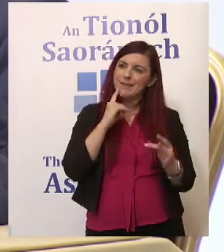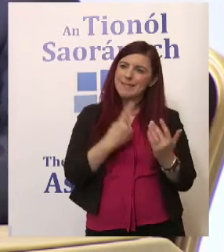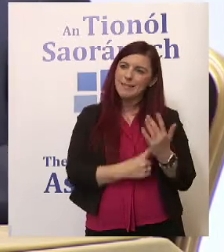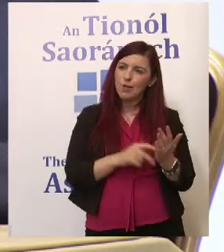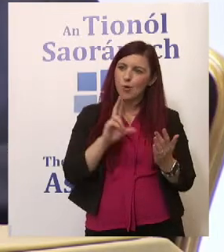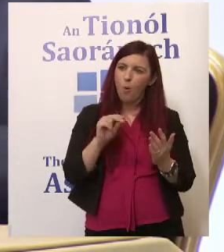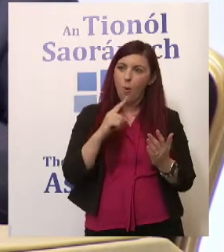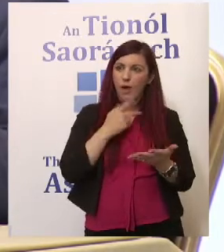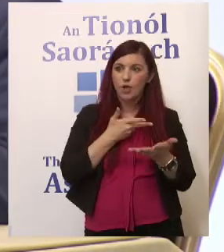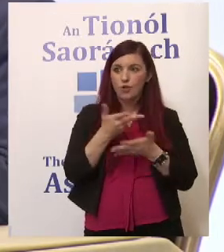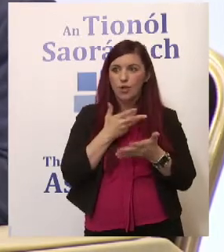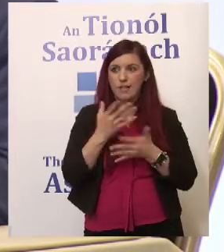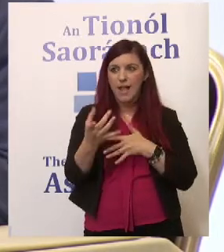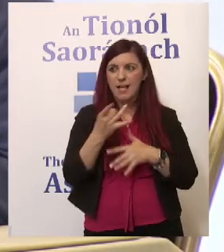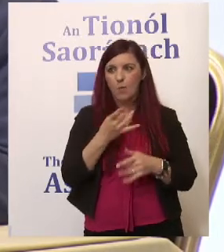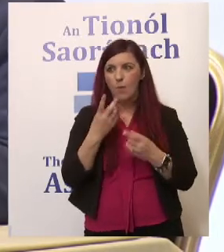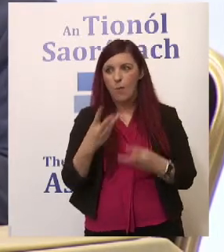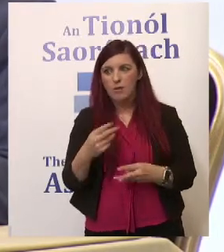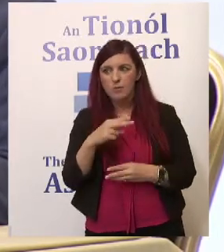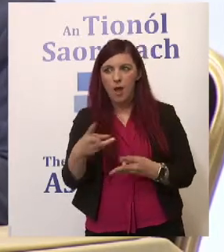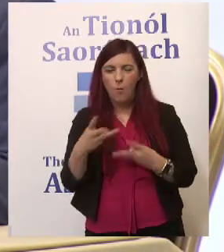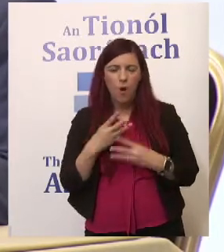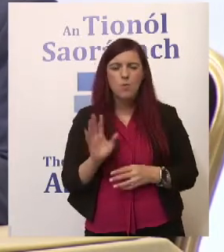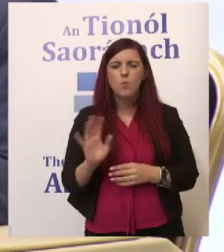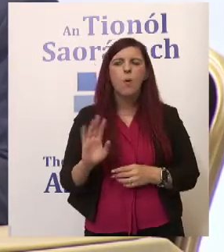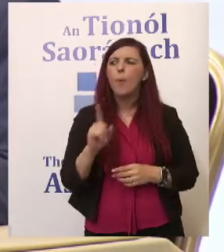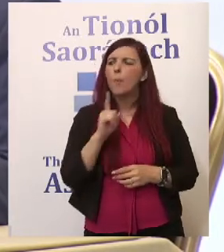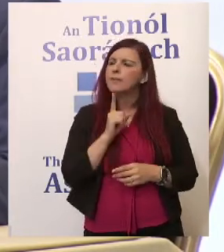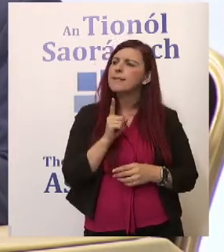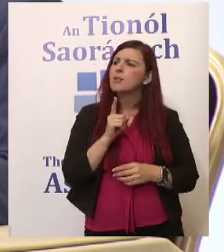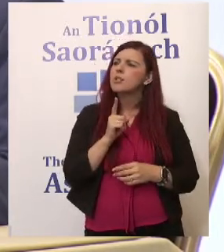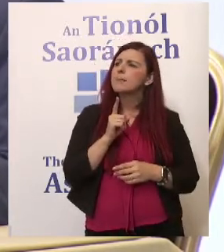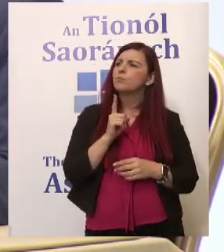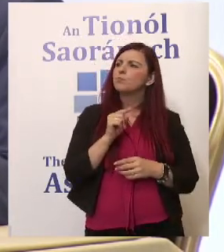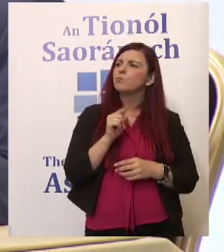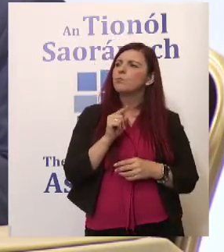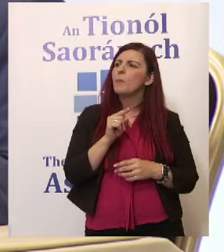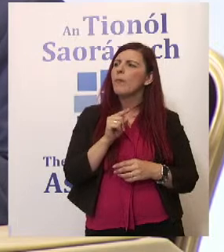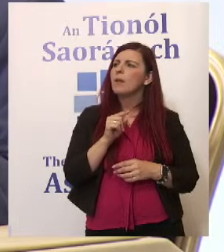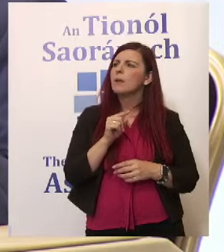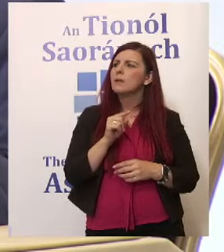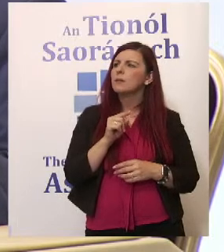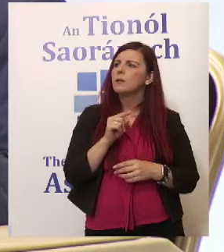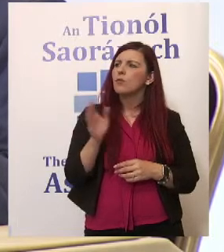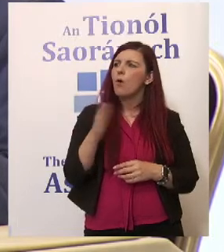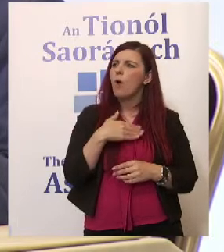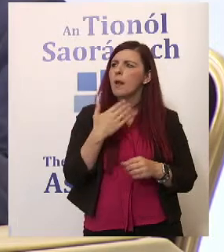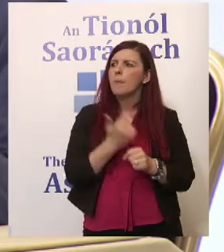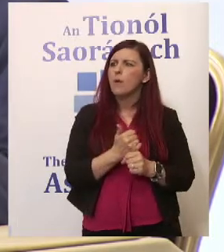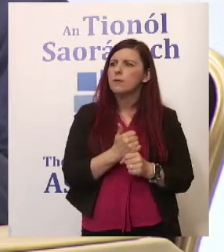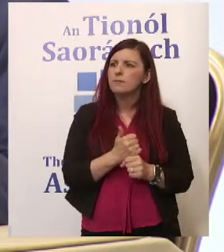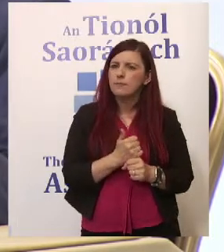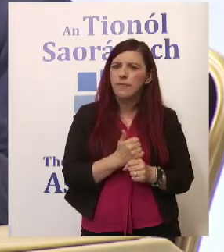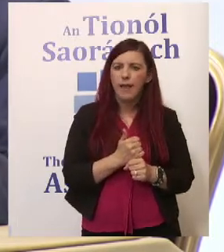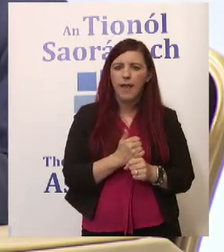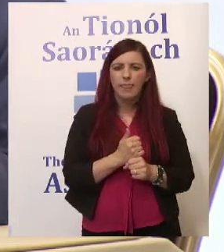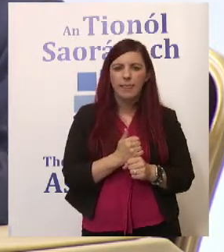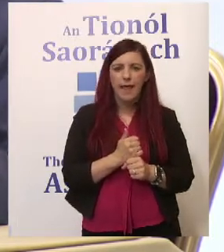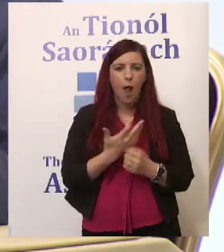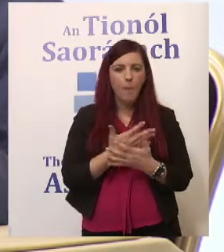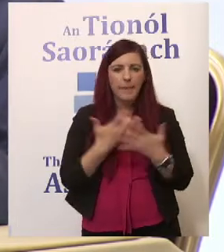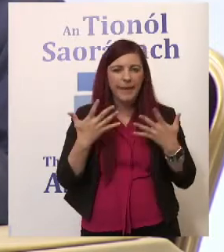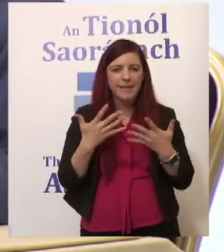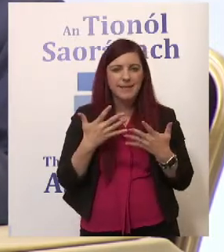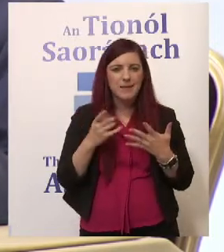consulted and have a good relationship with the local authorities we deal with, but you know, it's all about the size of that pot, isn't it? And it's sort of